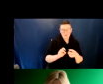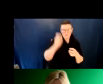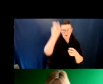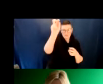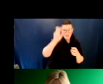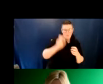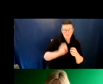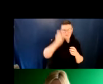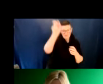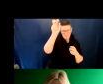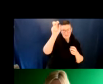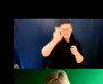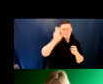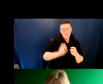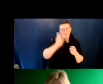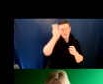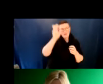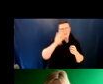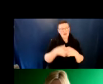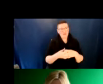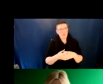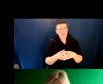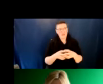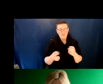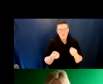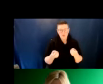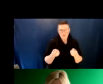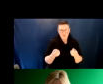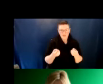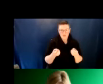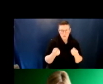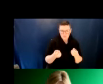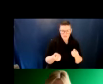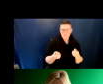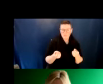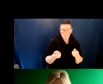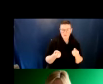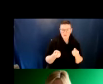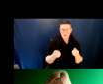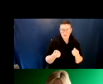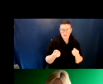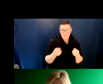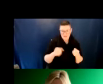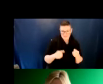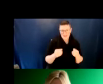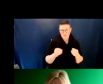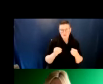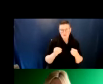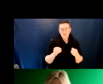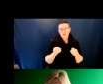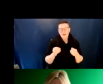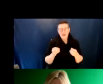they were moving marbles up. So to track with the metaphor, like good is up and bad is